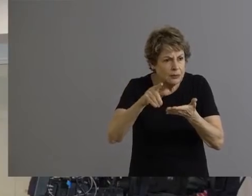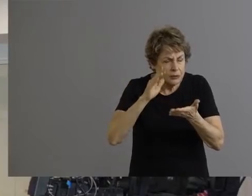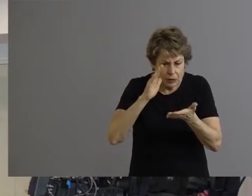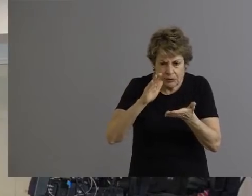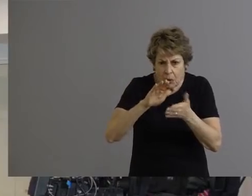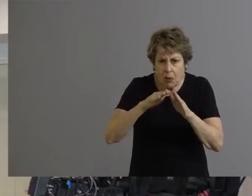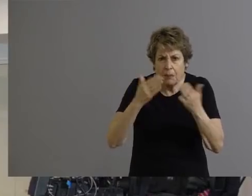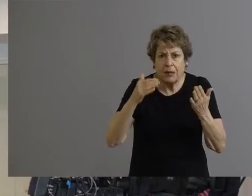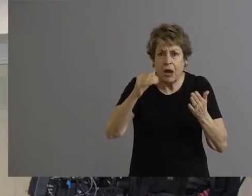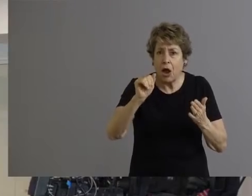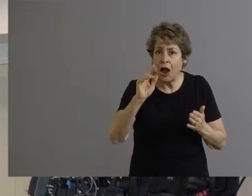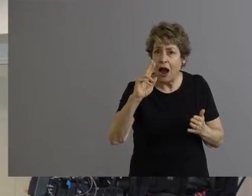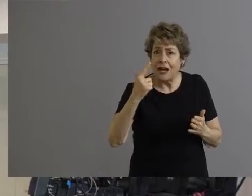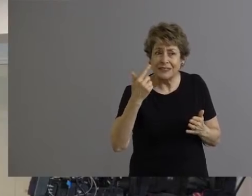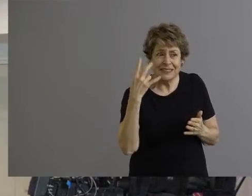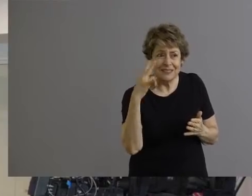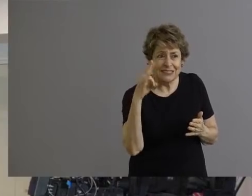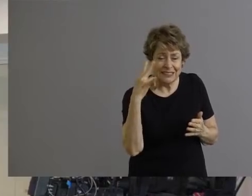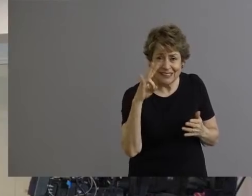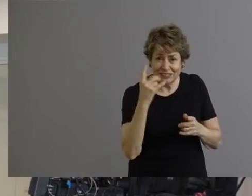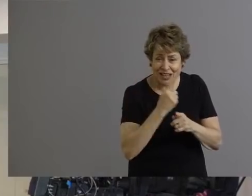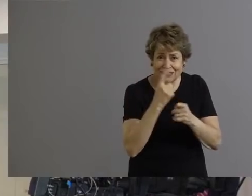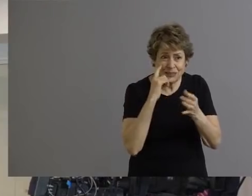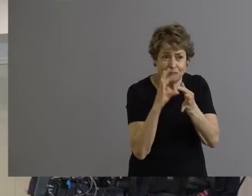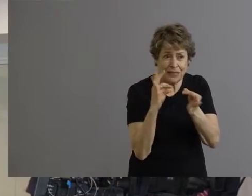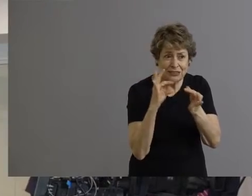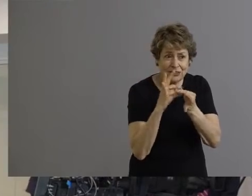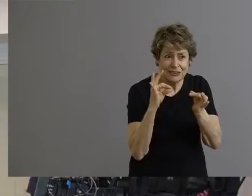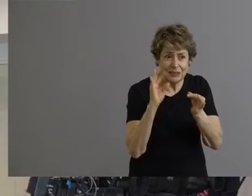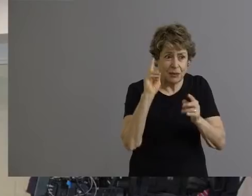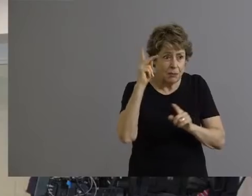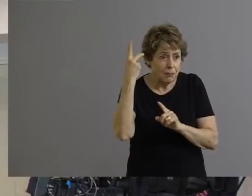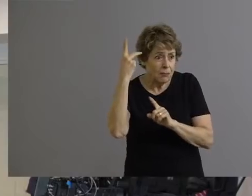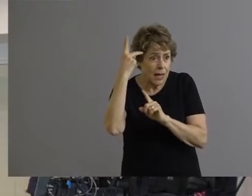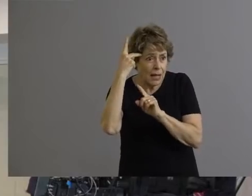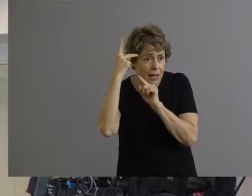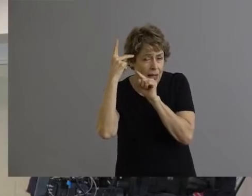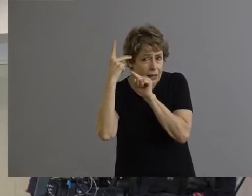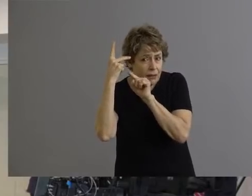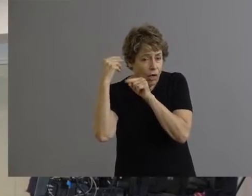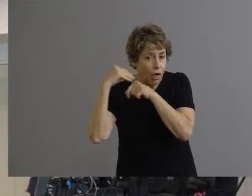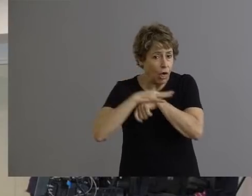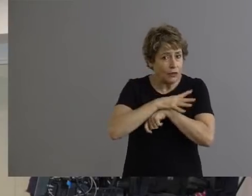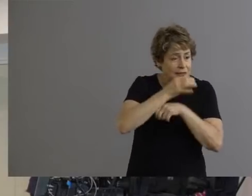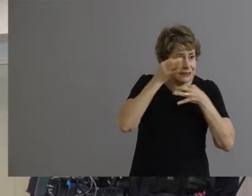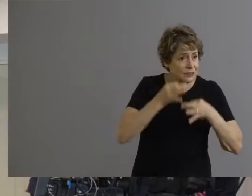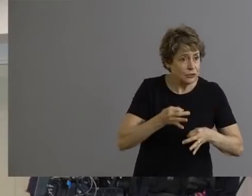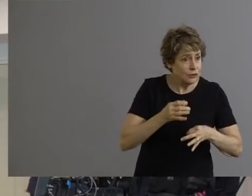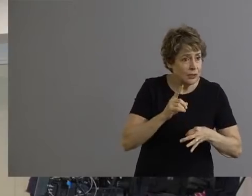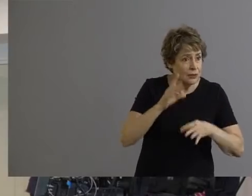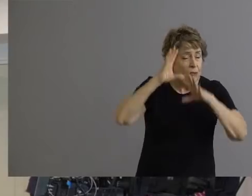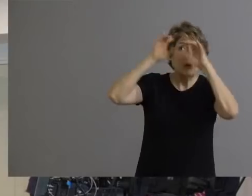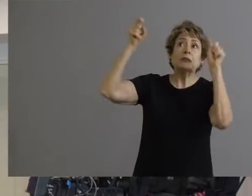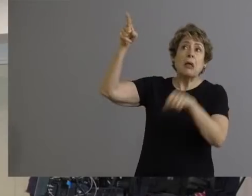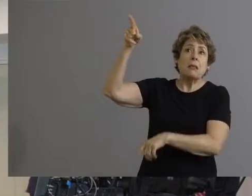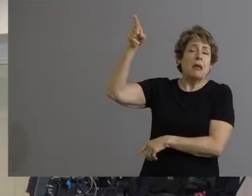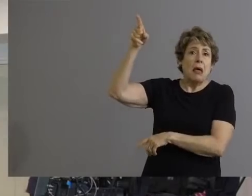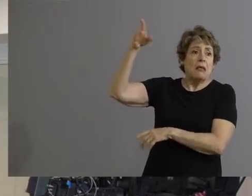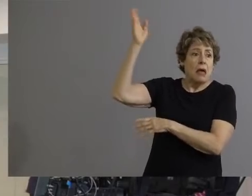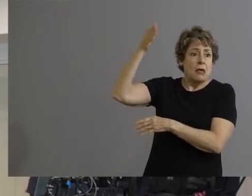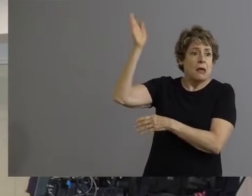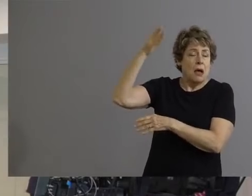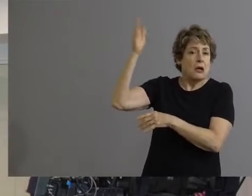decisions when it comes to this pandemic. The president wants schools open. He's very clear on that. He wants kids in the